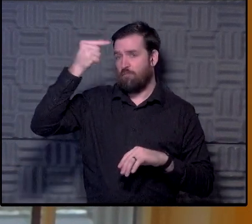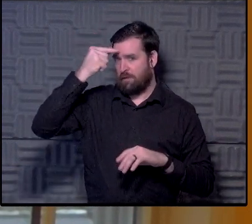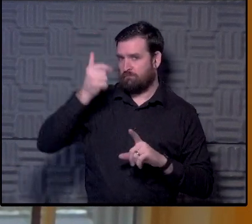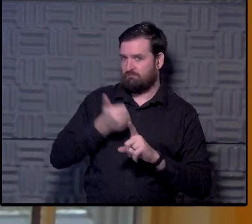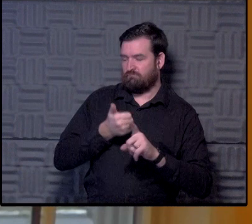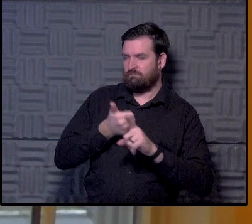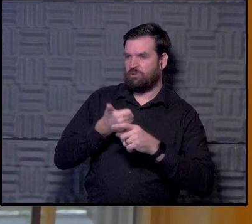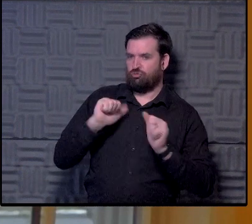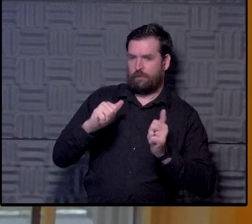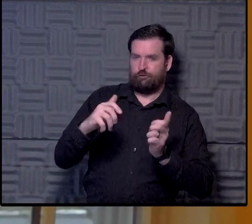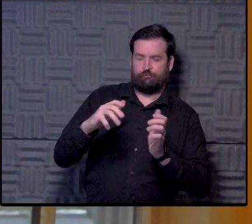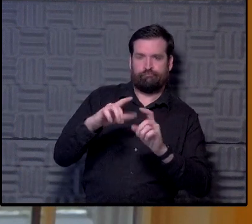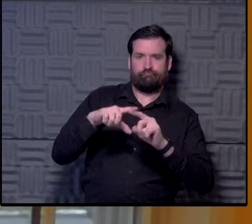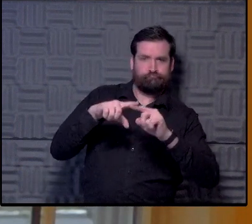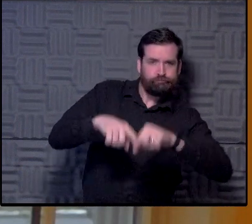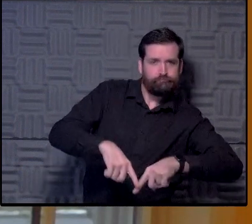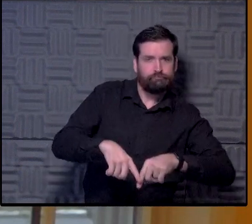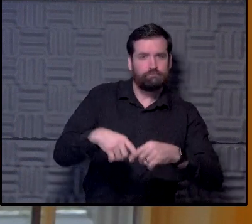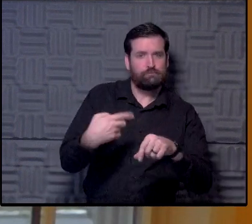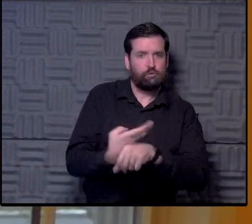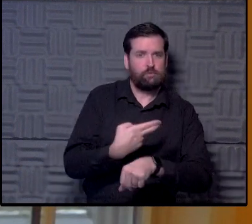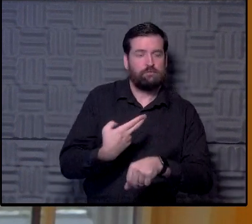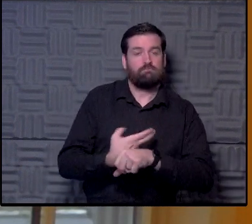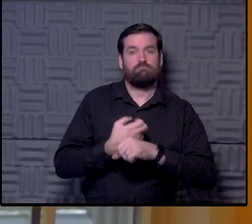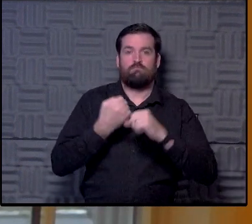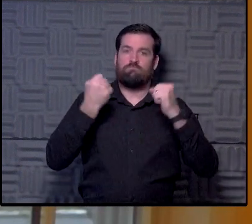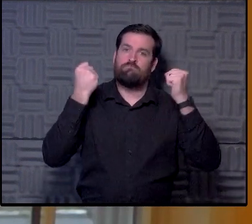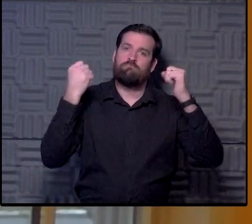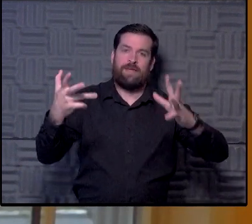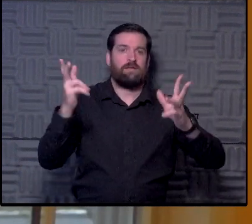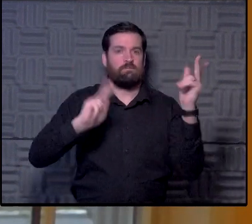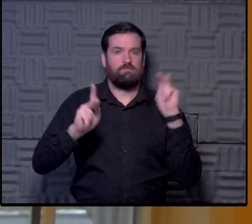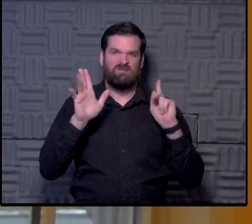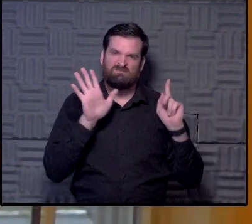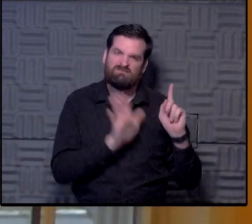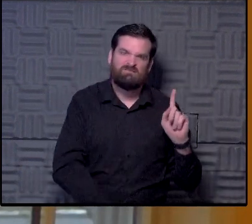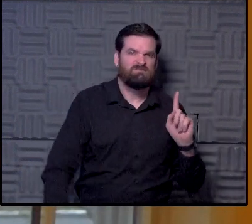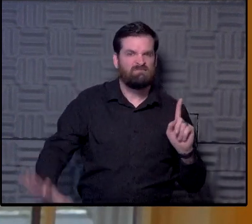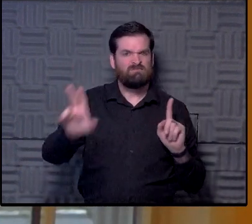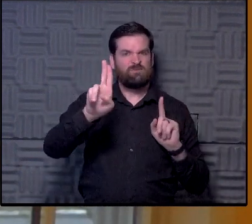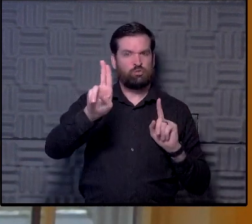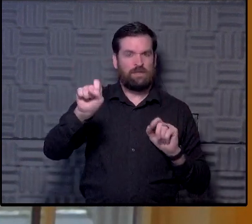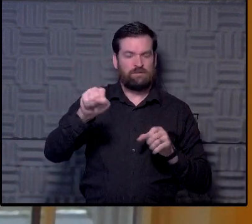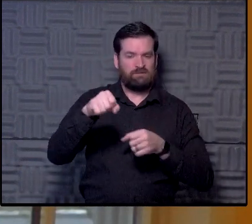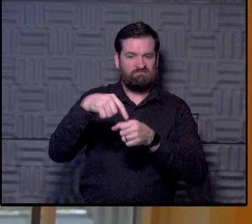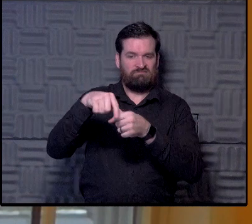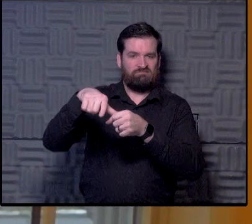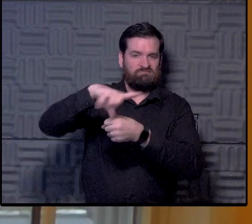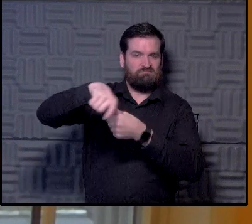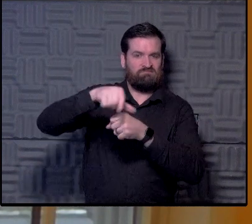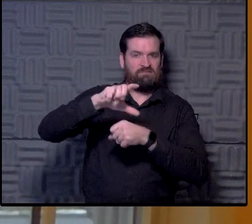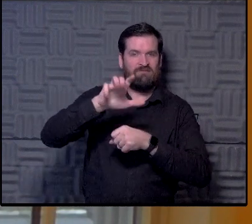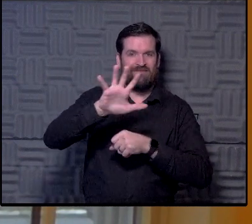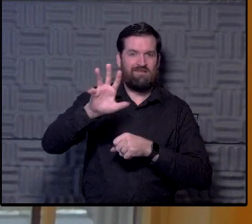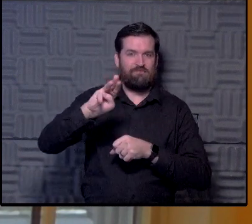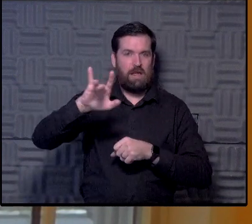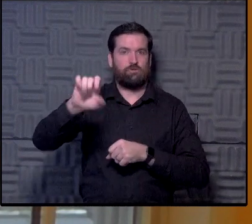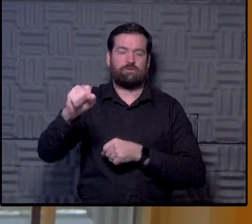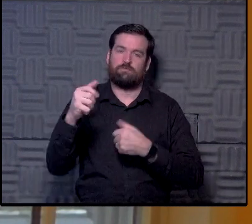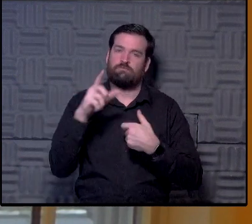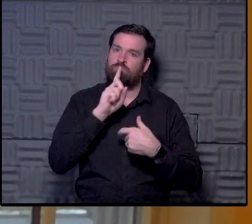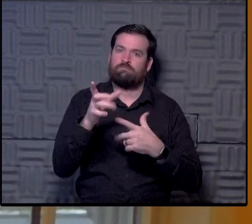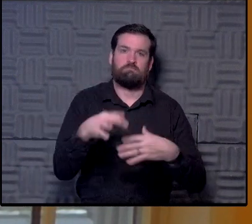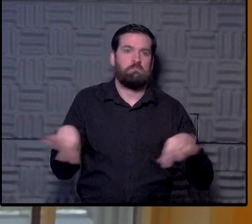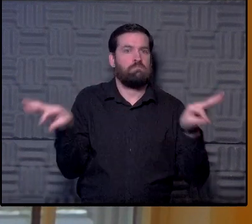tried to leverage. A lot of people in the whole country are within 5 miles of a pharmacy. So those are going to be a really important